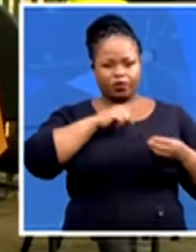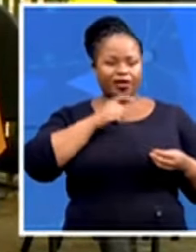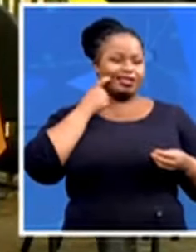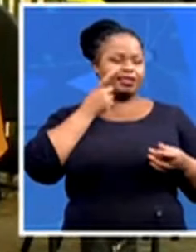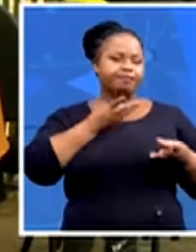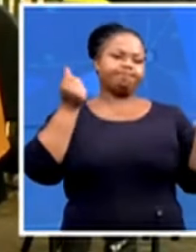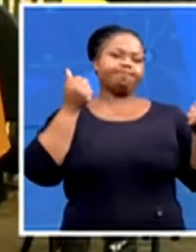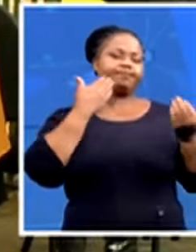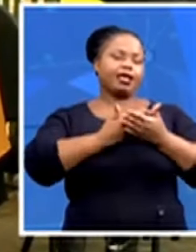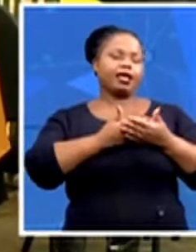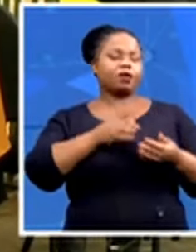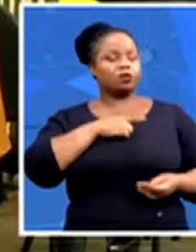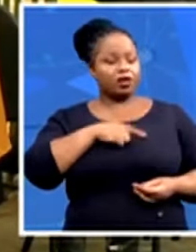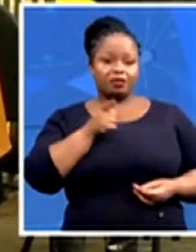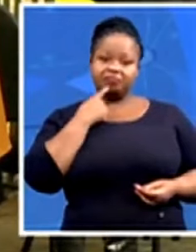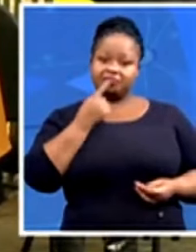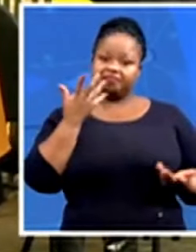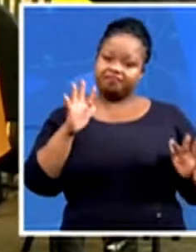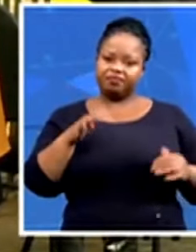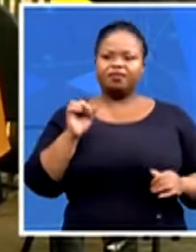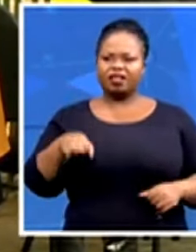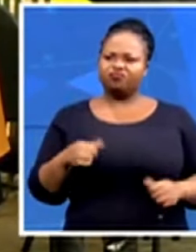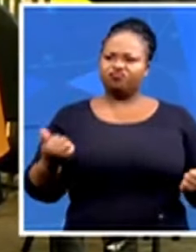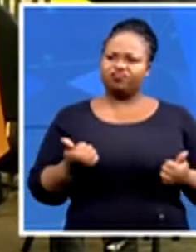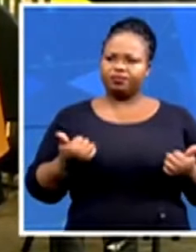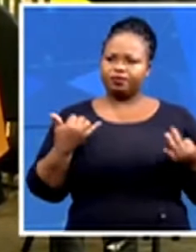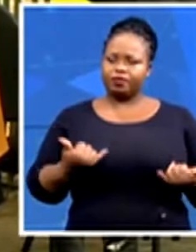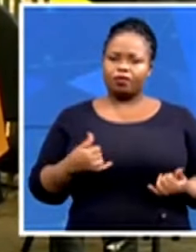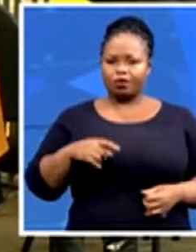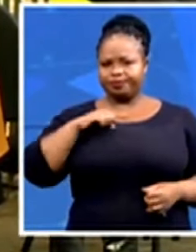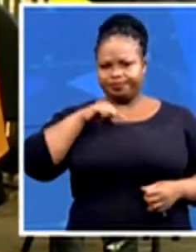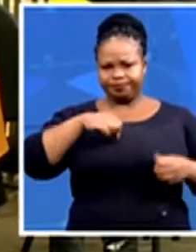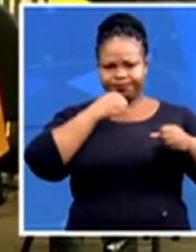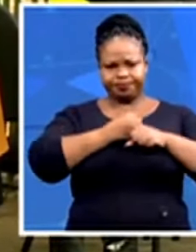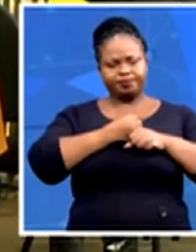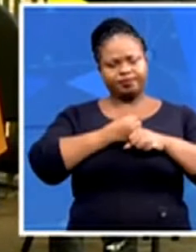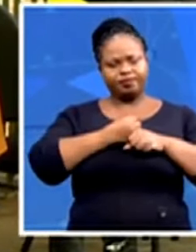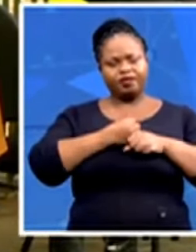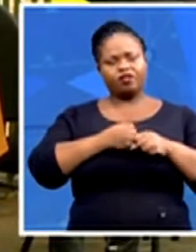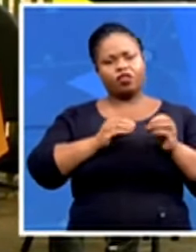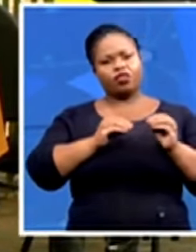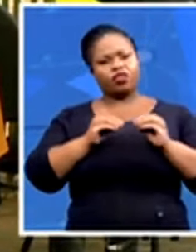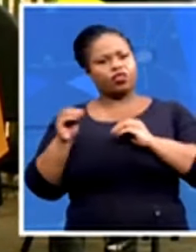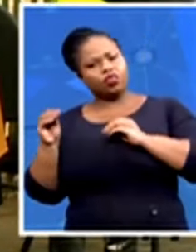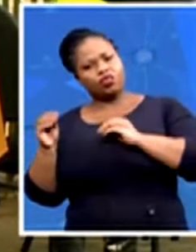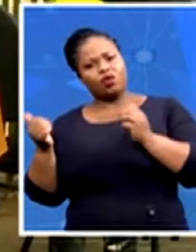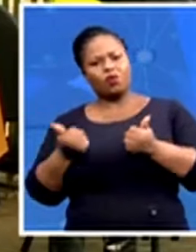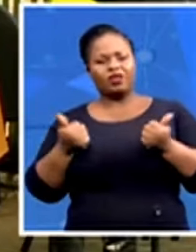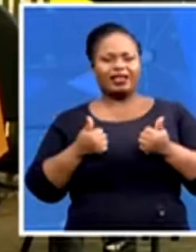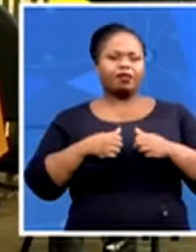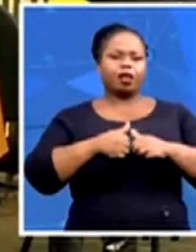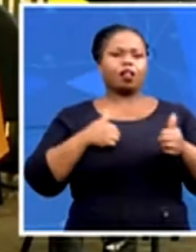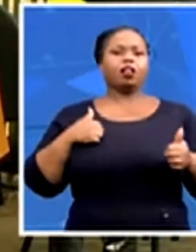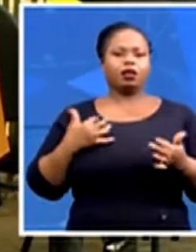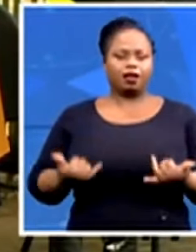mention that already with this academic year they have delayed, but also the issue of teachers